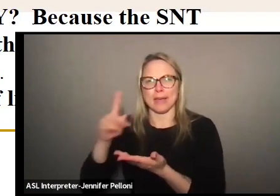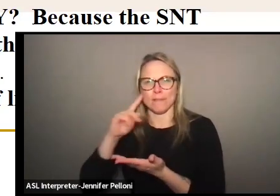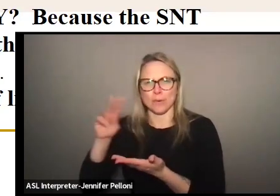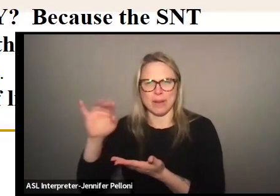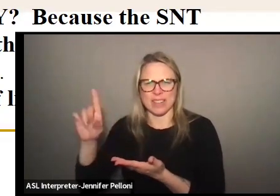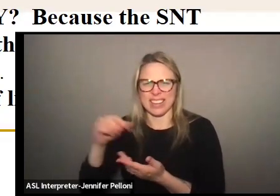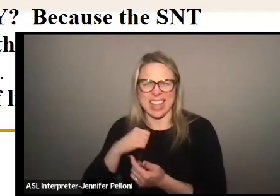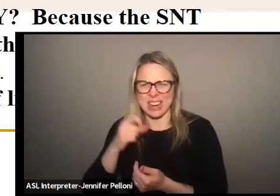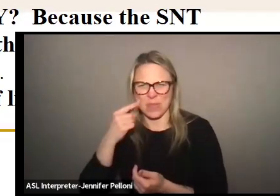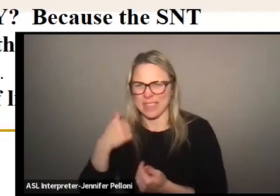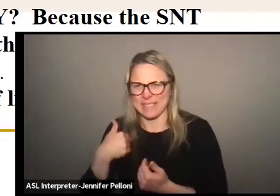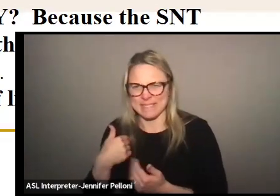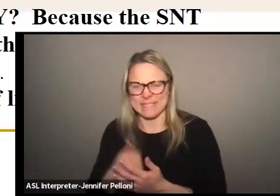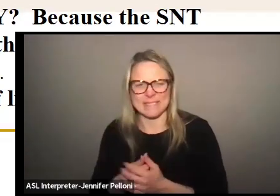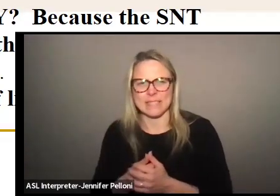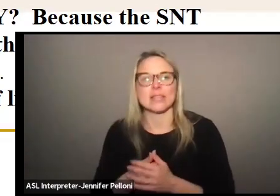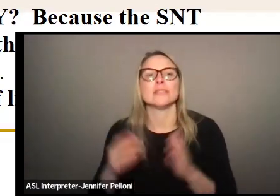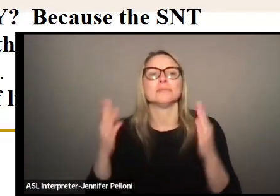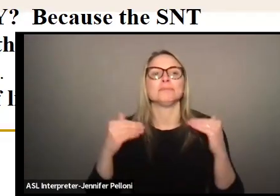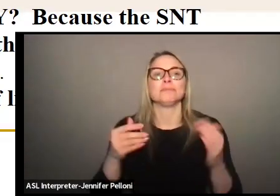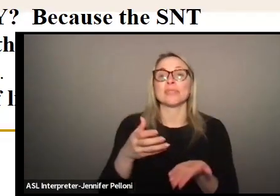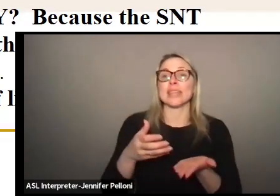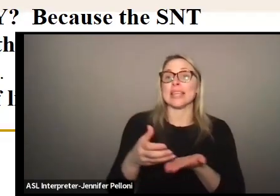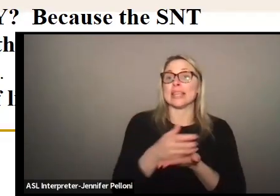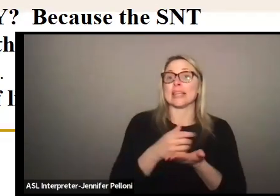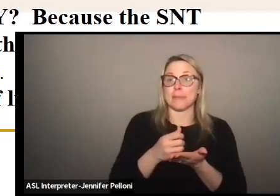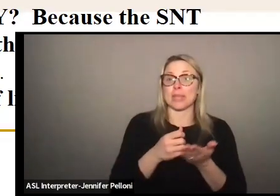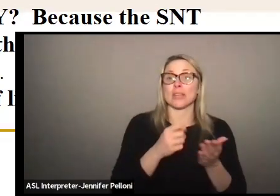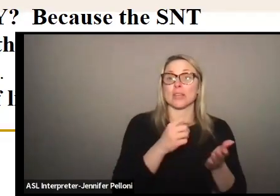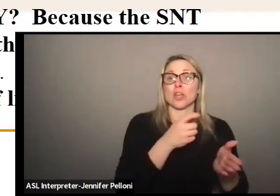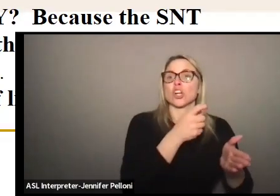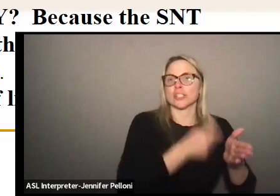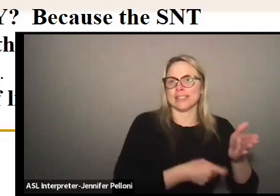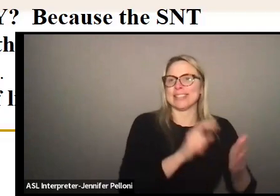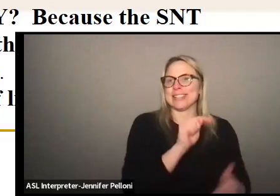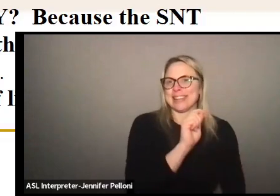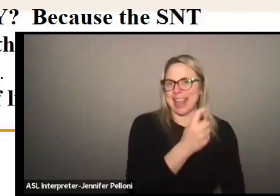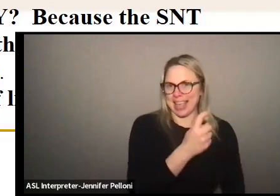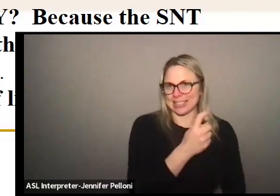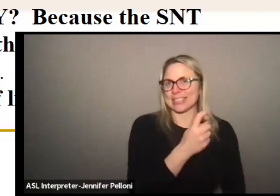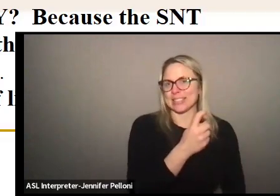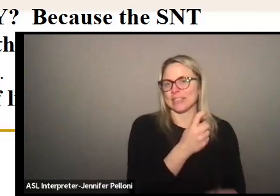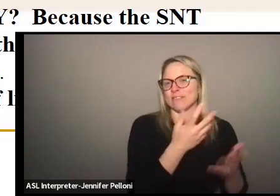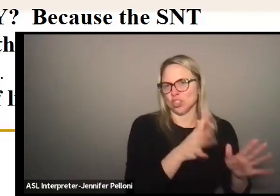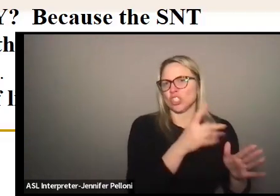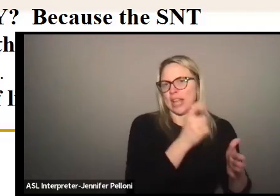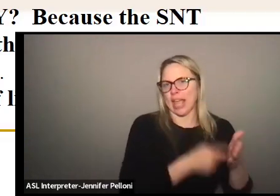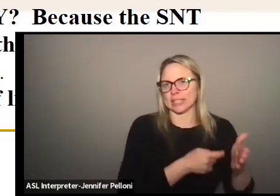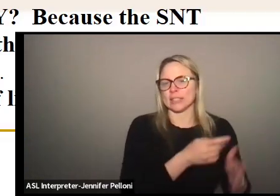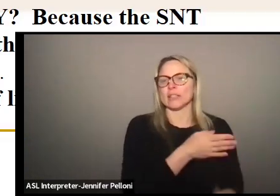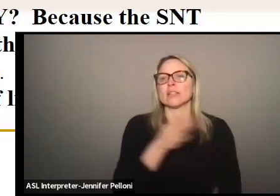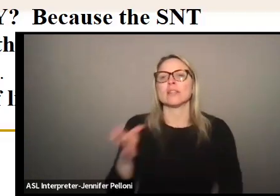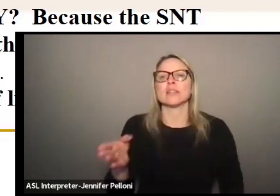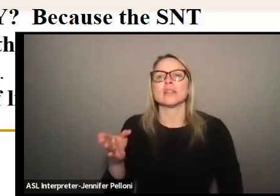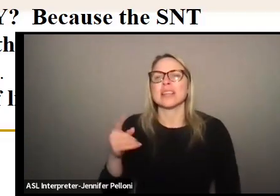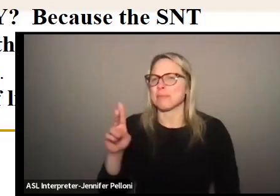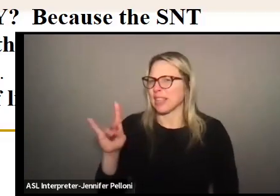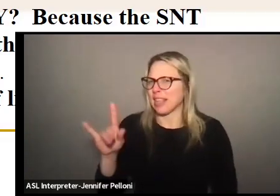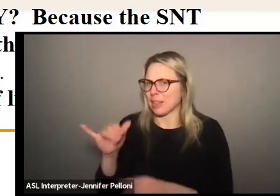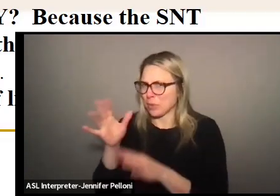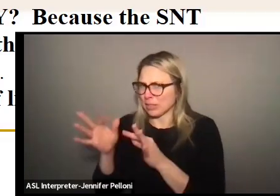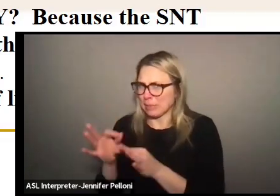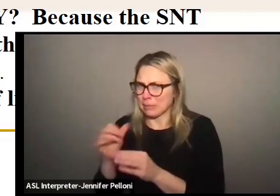is. And then income earnings are taxed in a special needs trust. I'm not sure if Kelly's going to get into